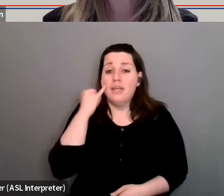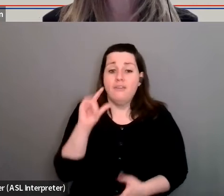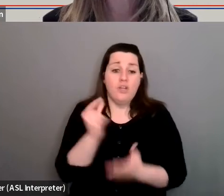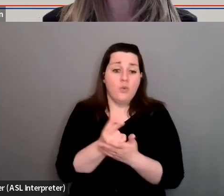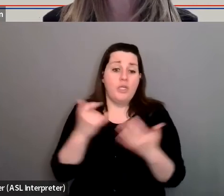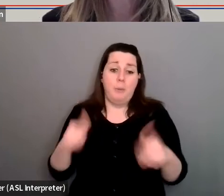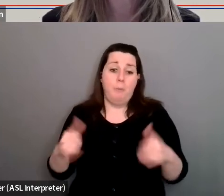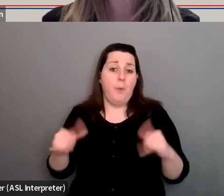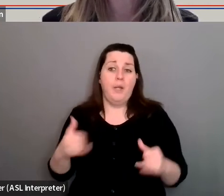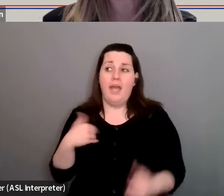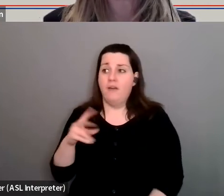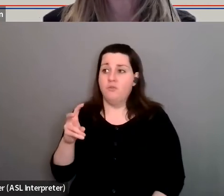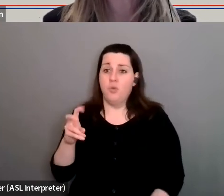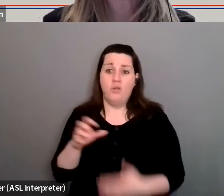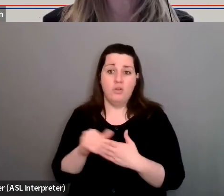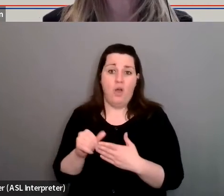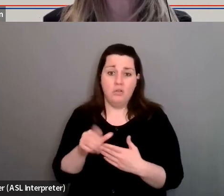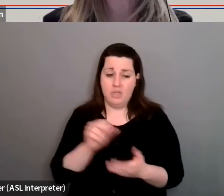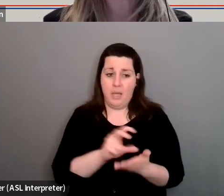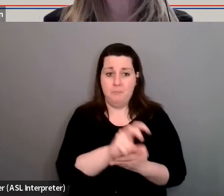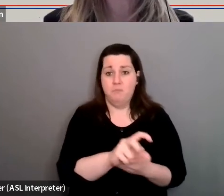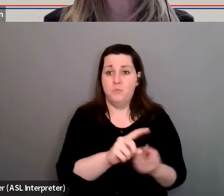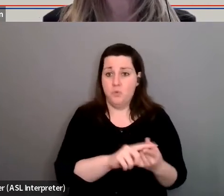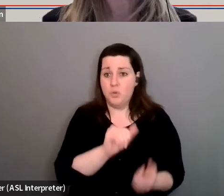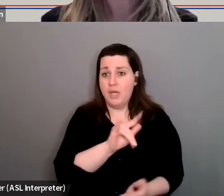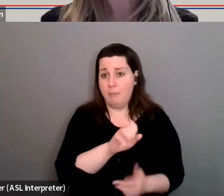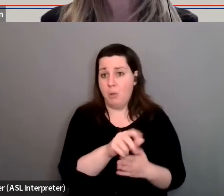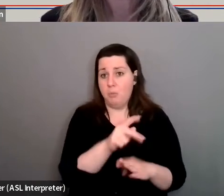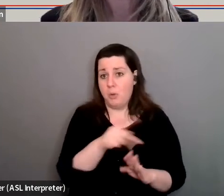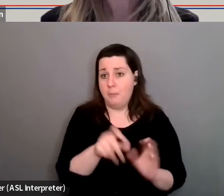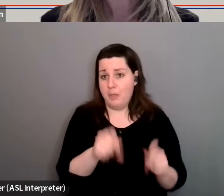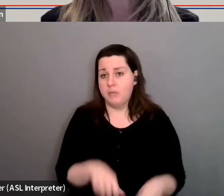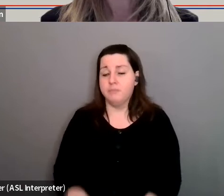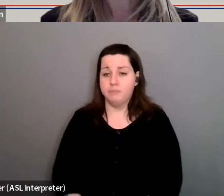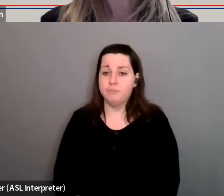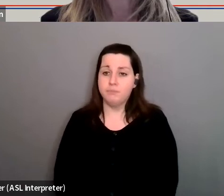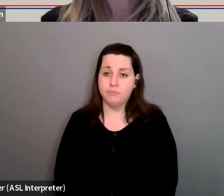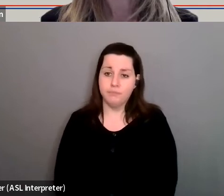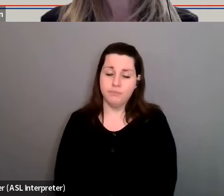get $200, they can put that money into the ABLE program.